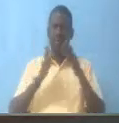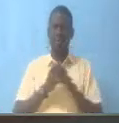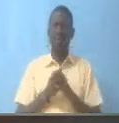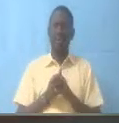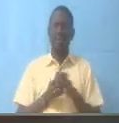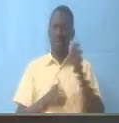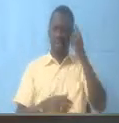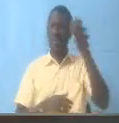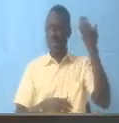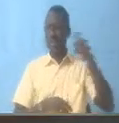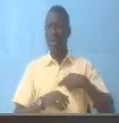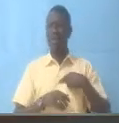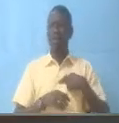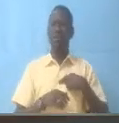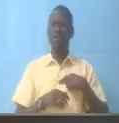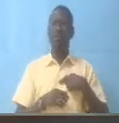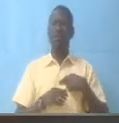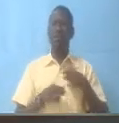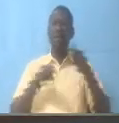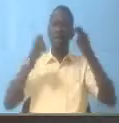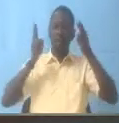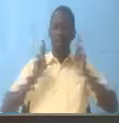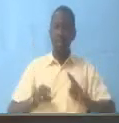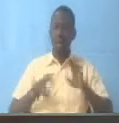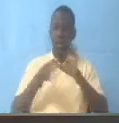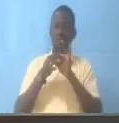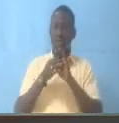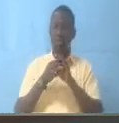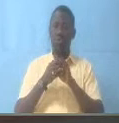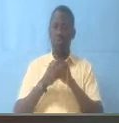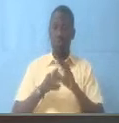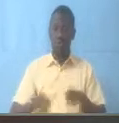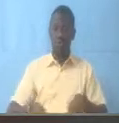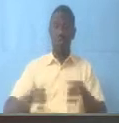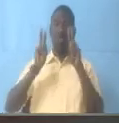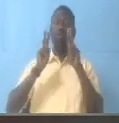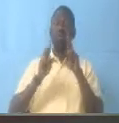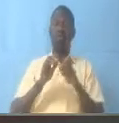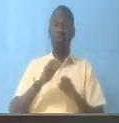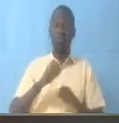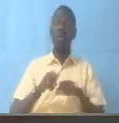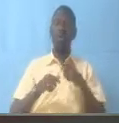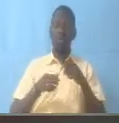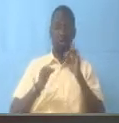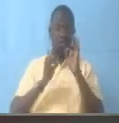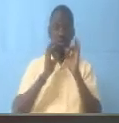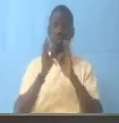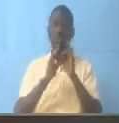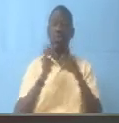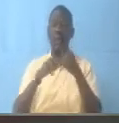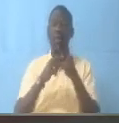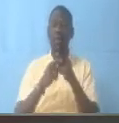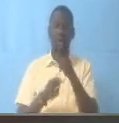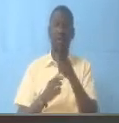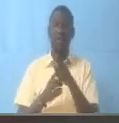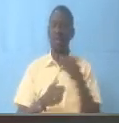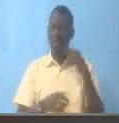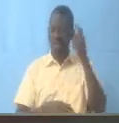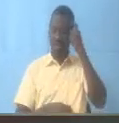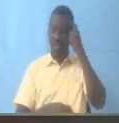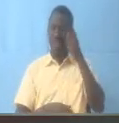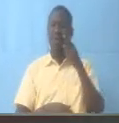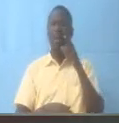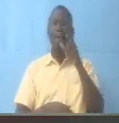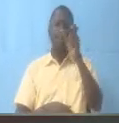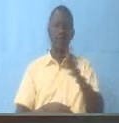got up. I'm not sure if it was during my time, but the bar got up in respect of that particular incident, because I think he was tried for sedition and a